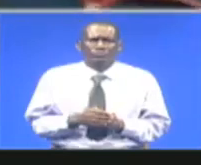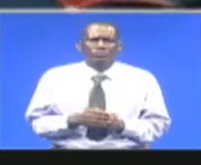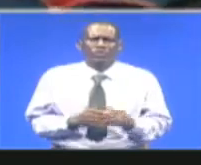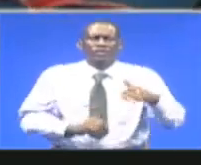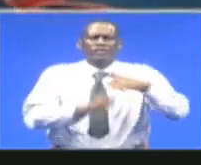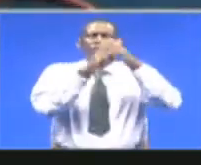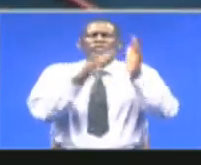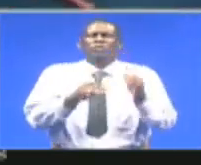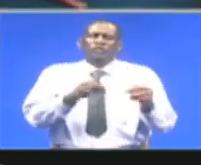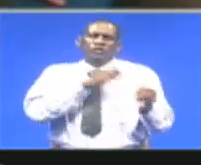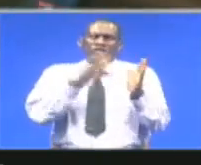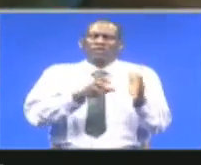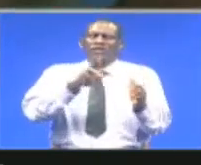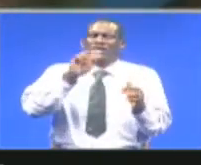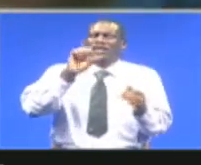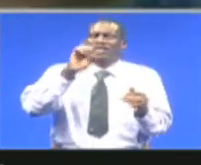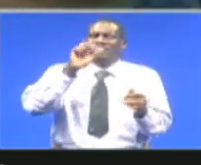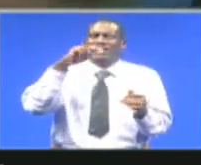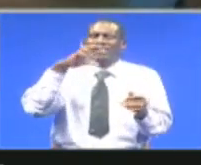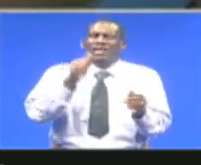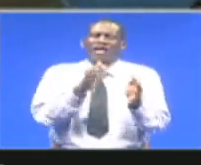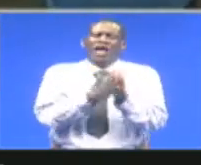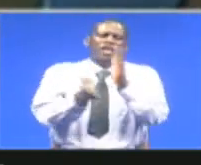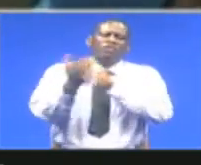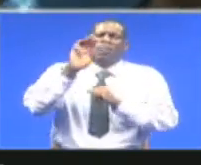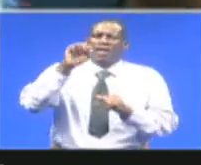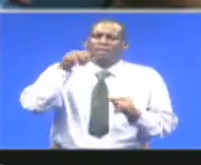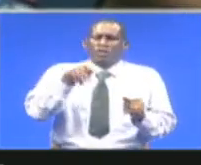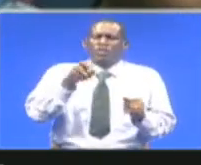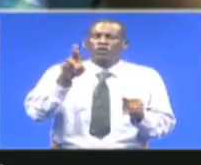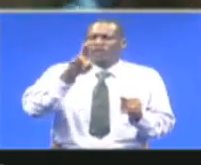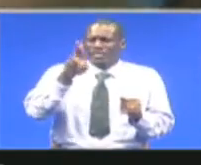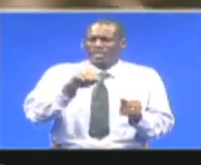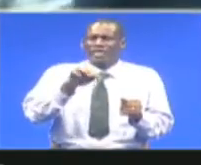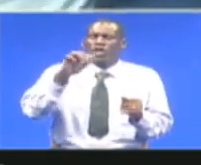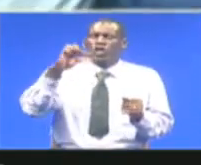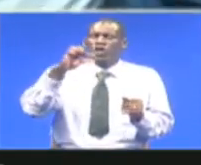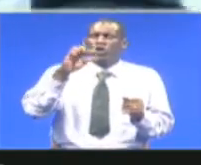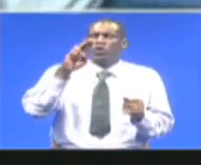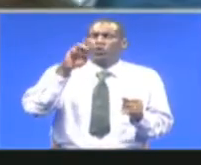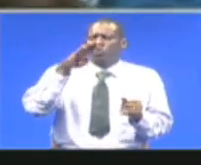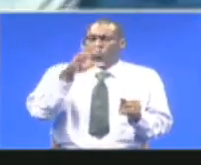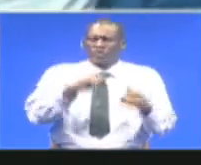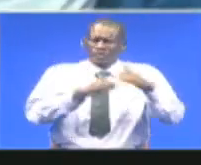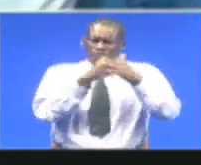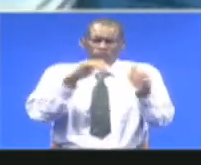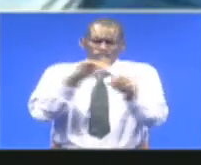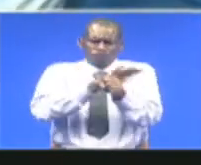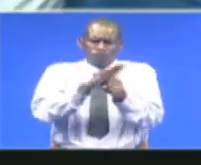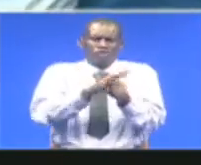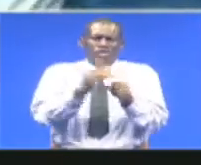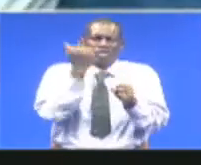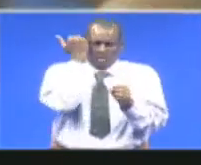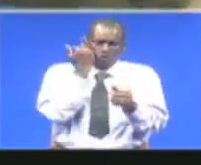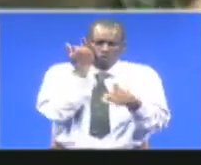Supporters of both Governor Rasanga and former Arieda constituency MP Nicholas Gumbo thronged the small courtroom as early as 8